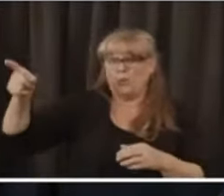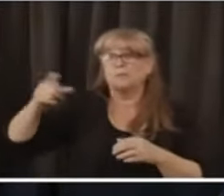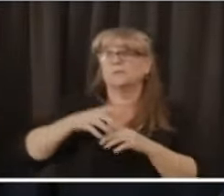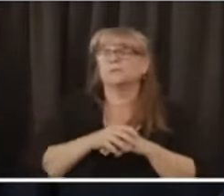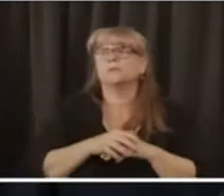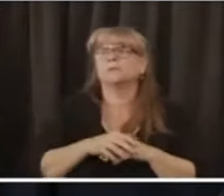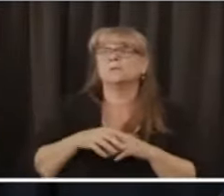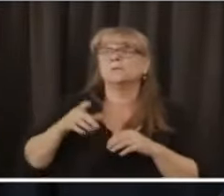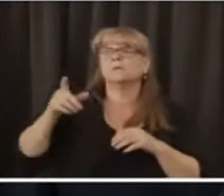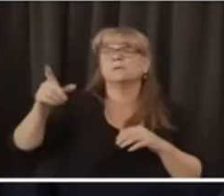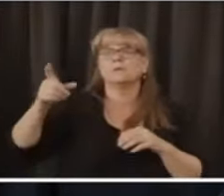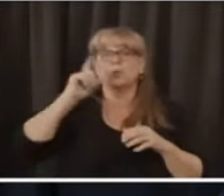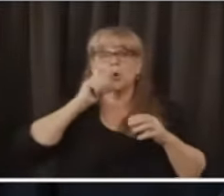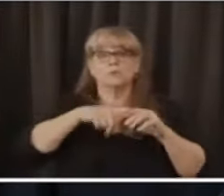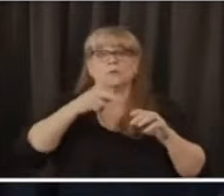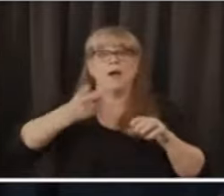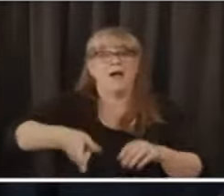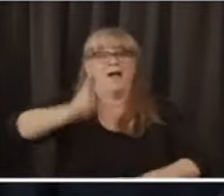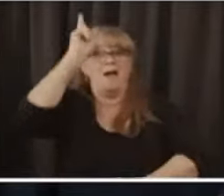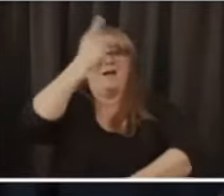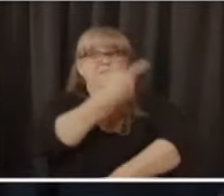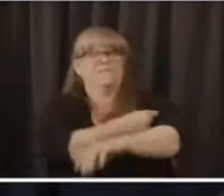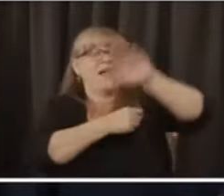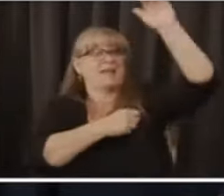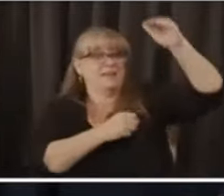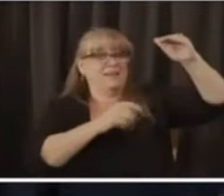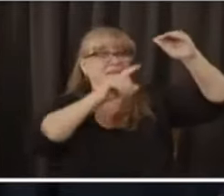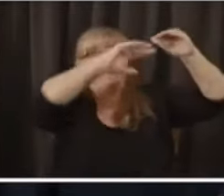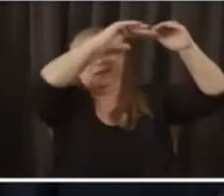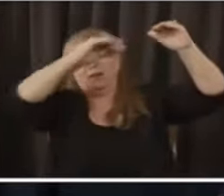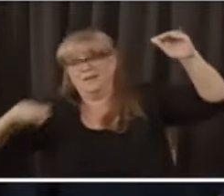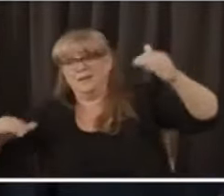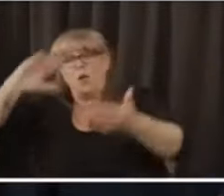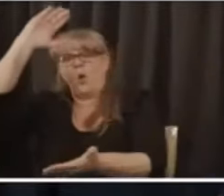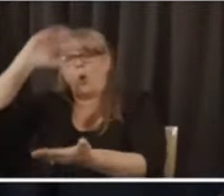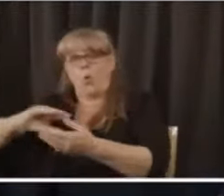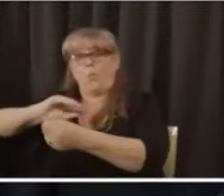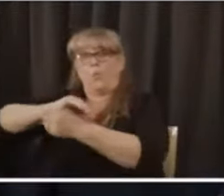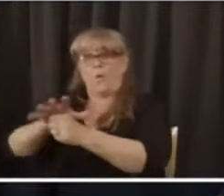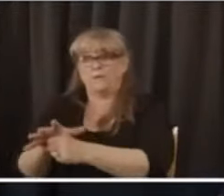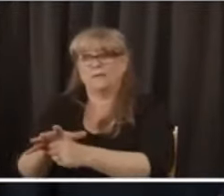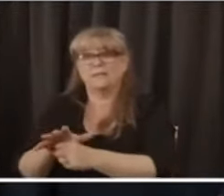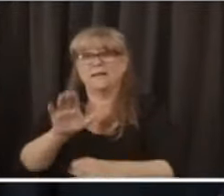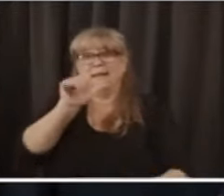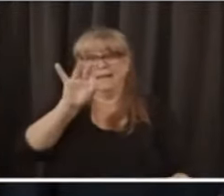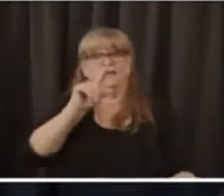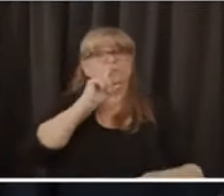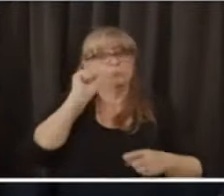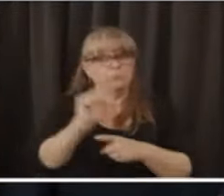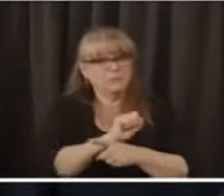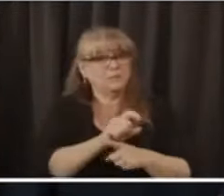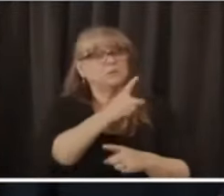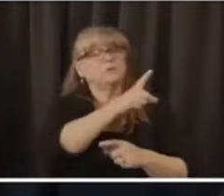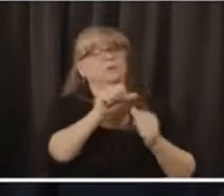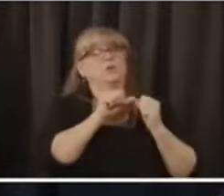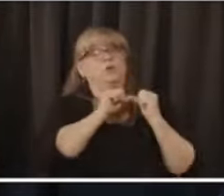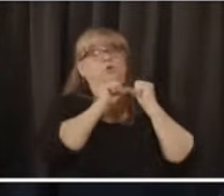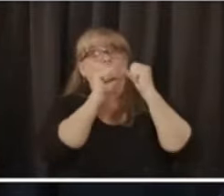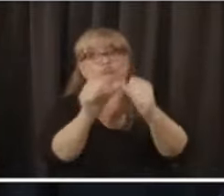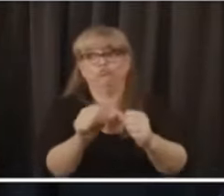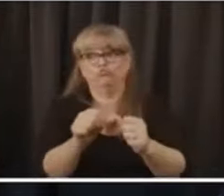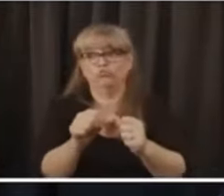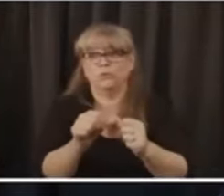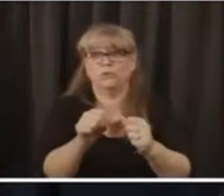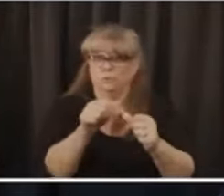and the lower COVID there, would you expect that if that continued, we'd have a longer tail to the end